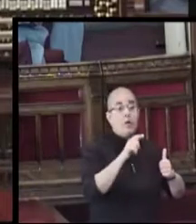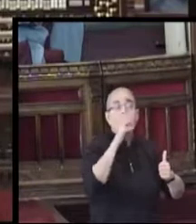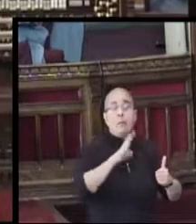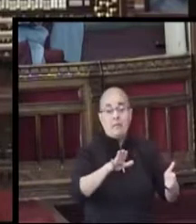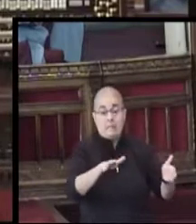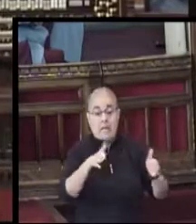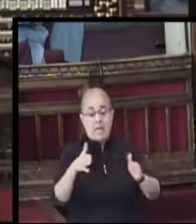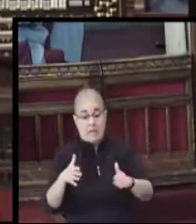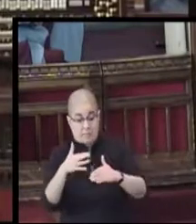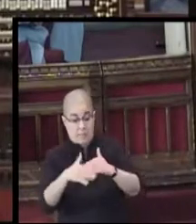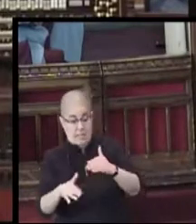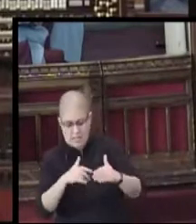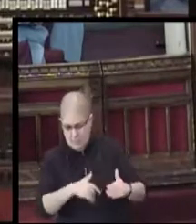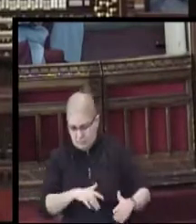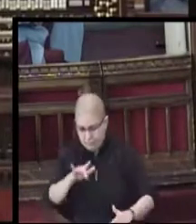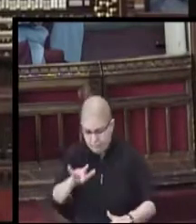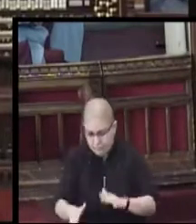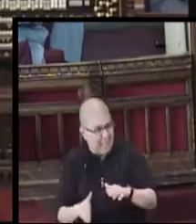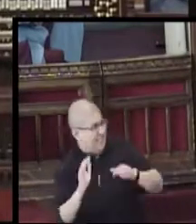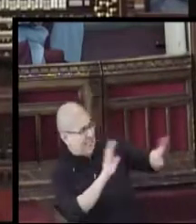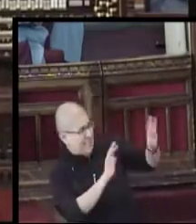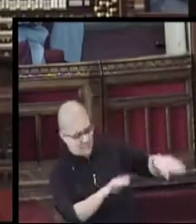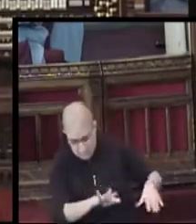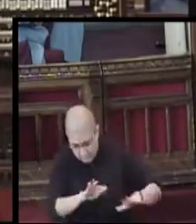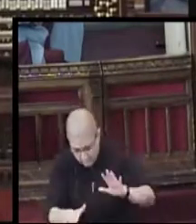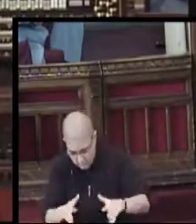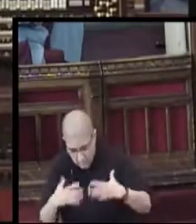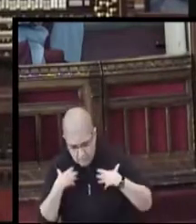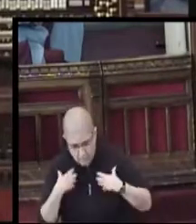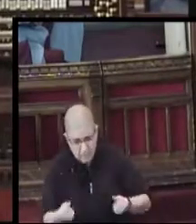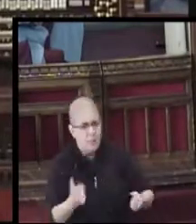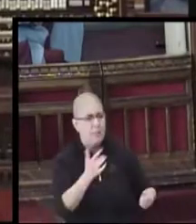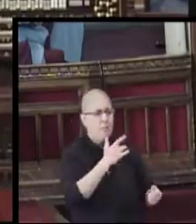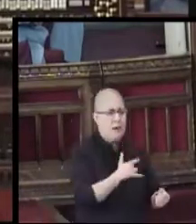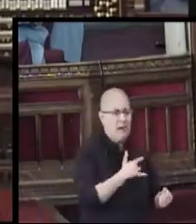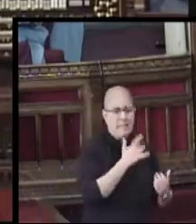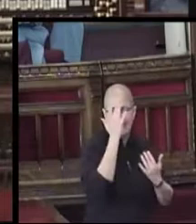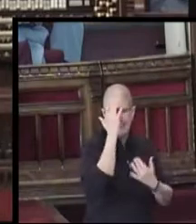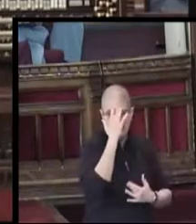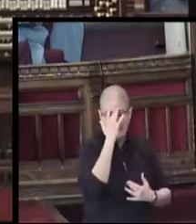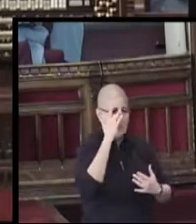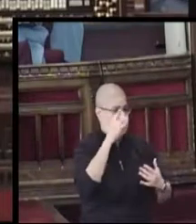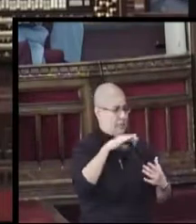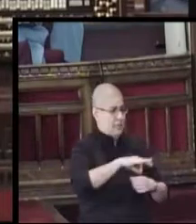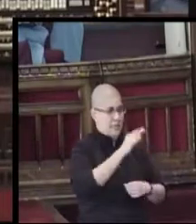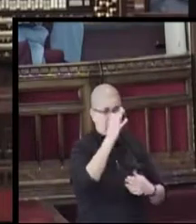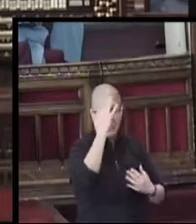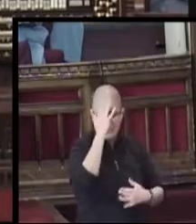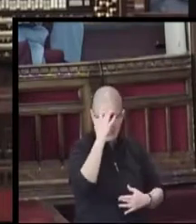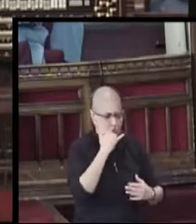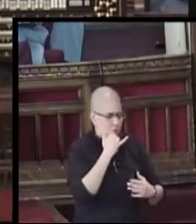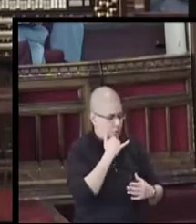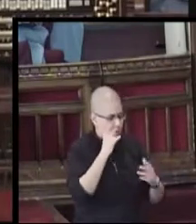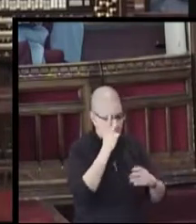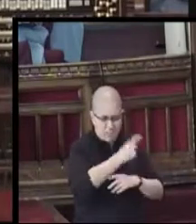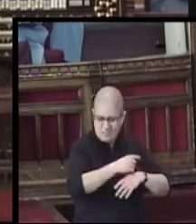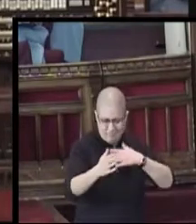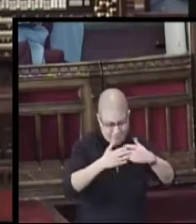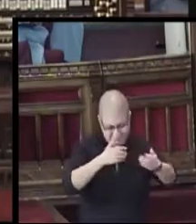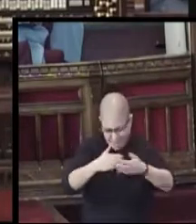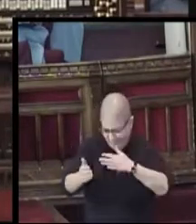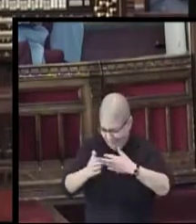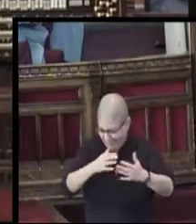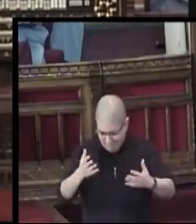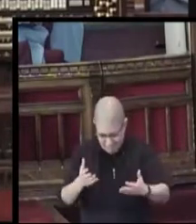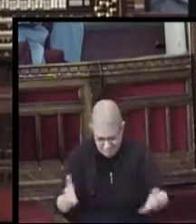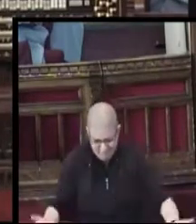away." He cured people of diseases of the body, mind, heart, and spirit when they said it was the wrong day of the week. He blessed the poor. He